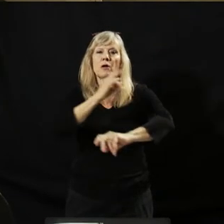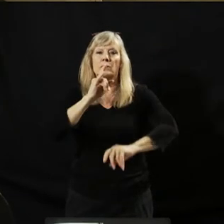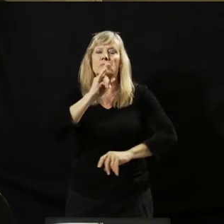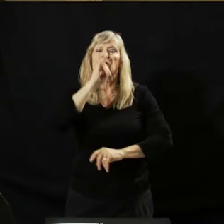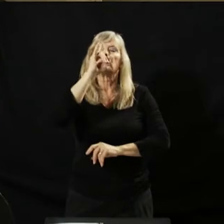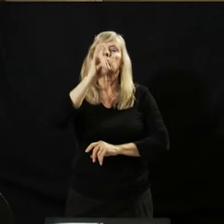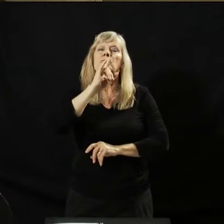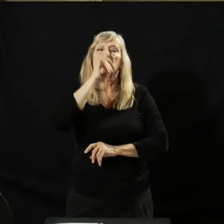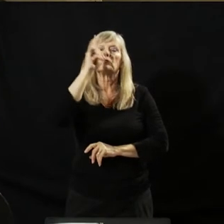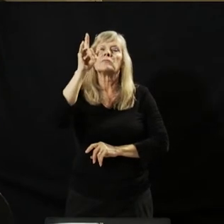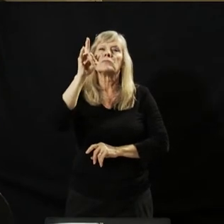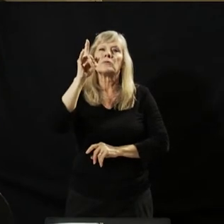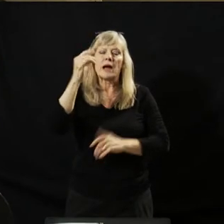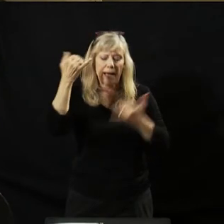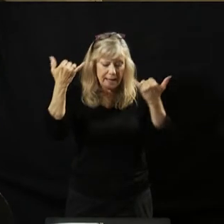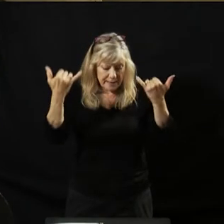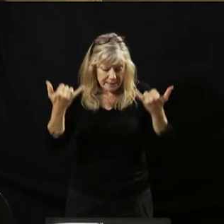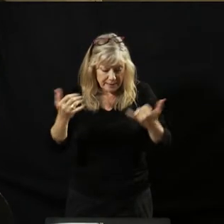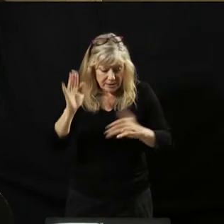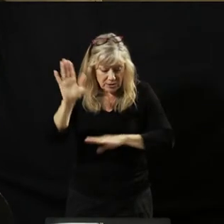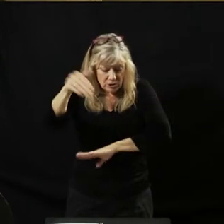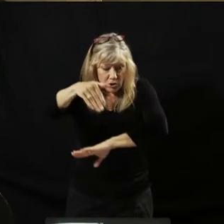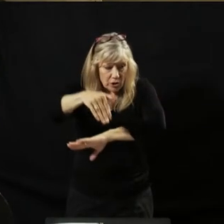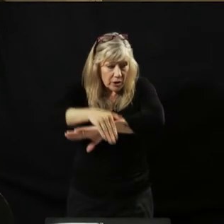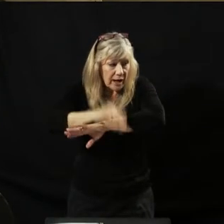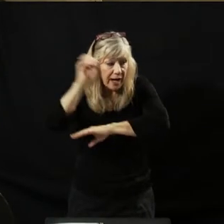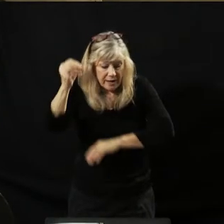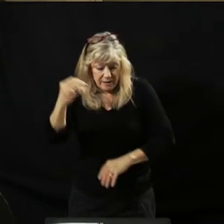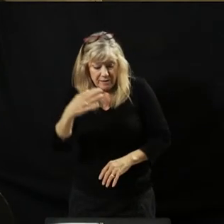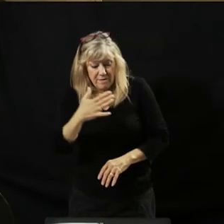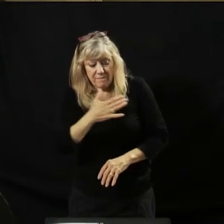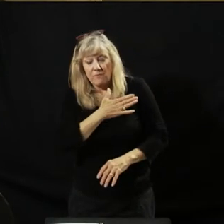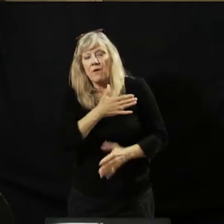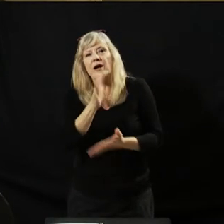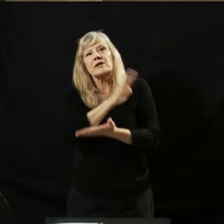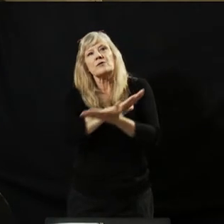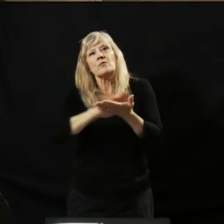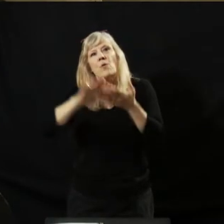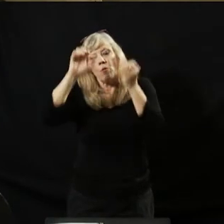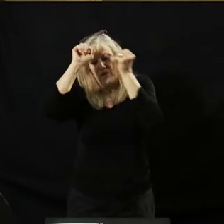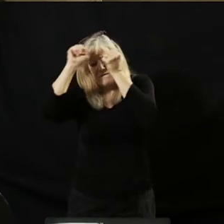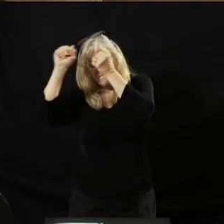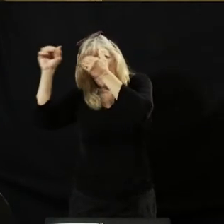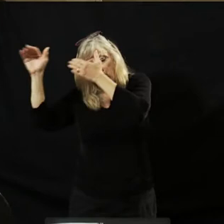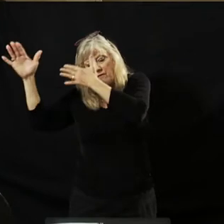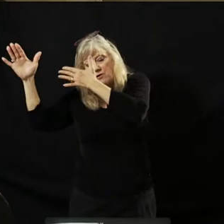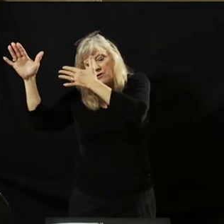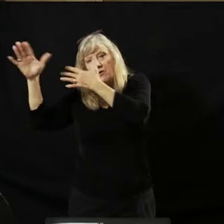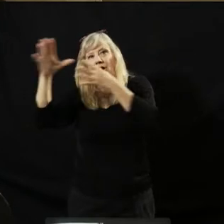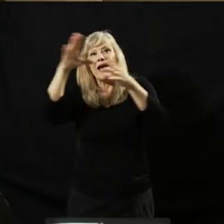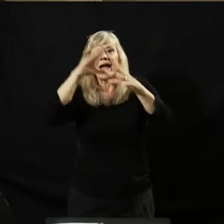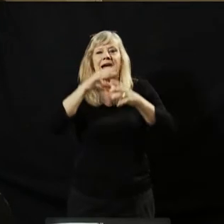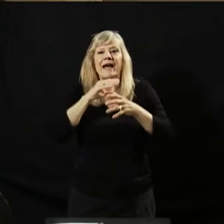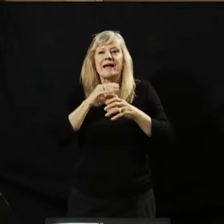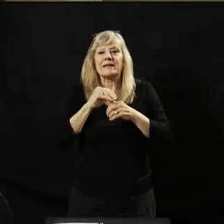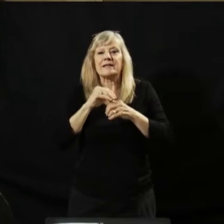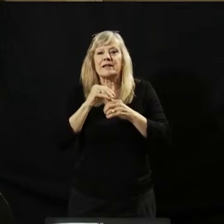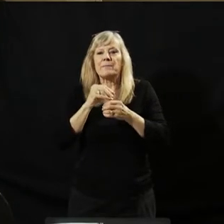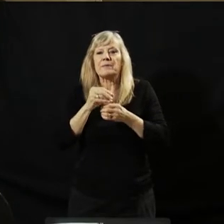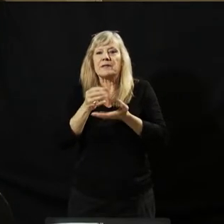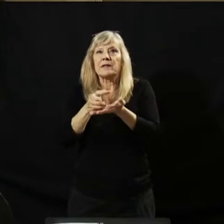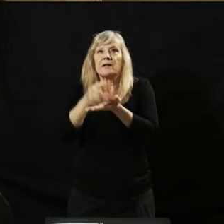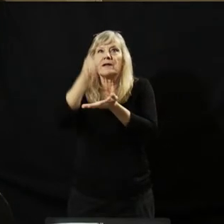On this, your night of grace, O Holy Father, accept this candle,